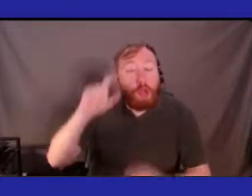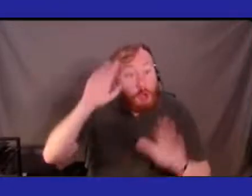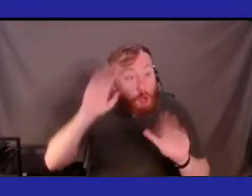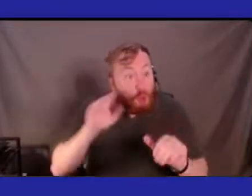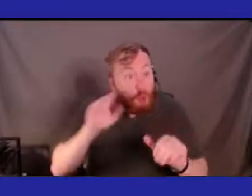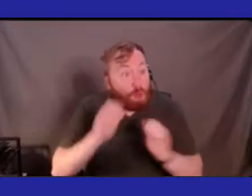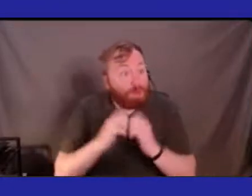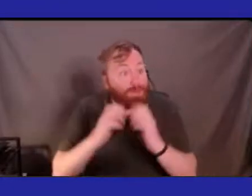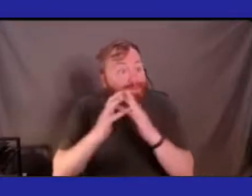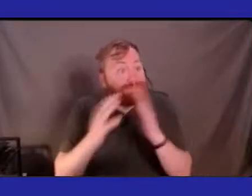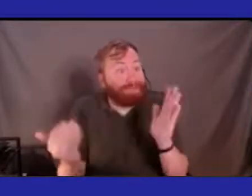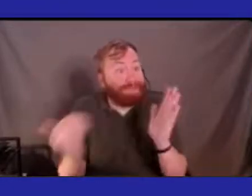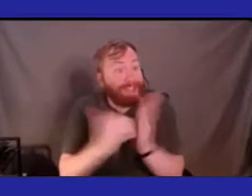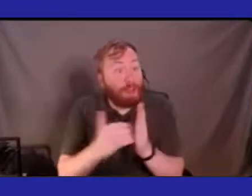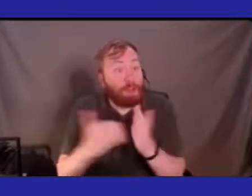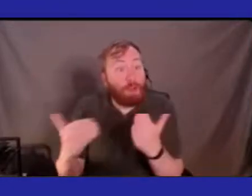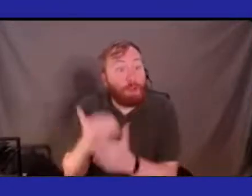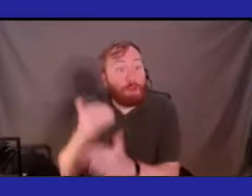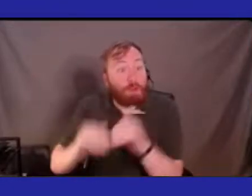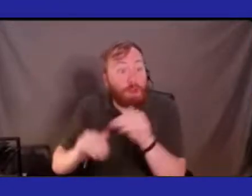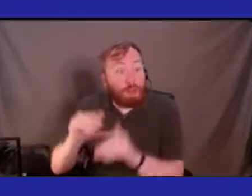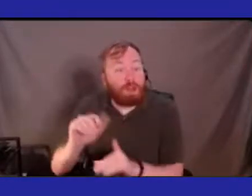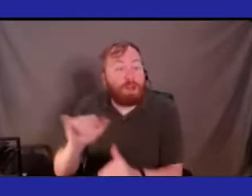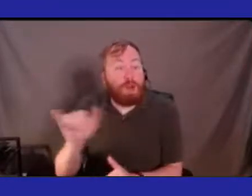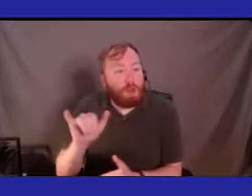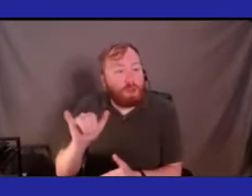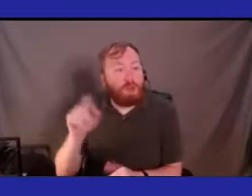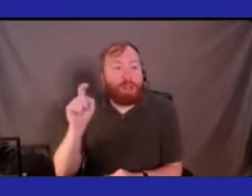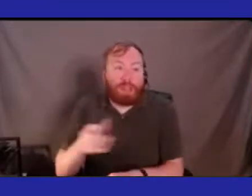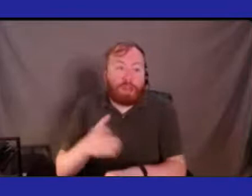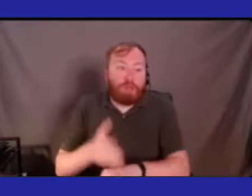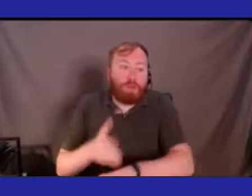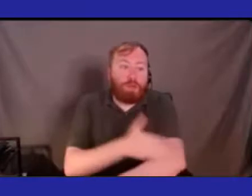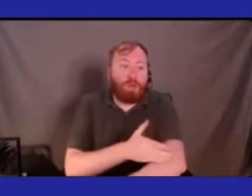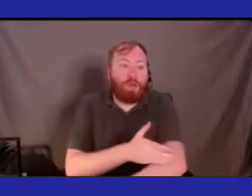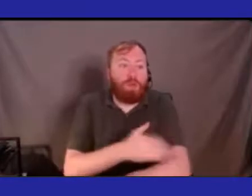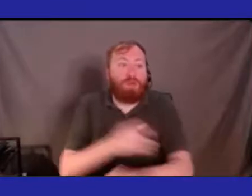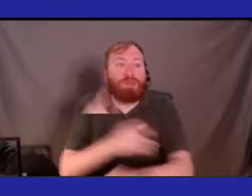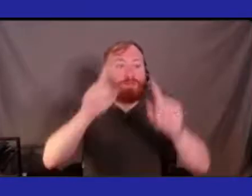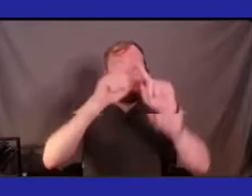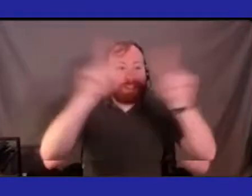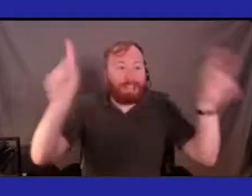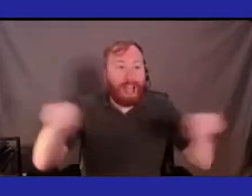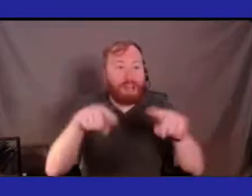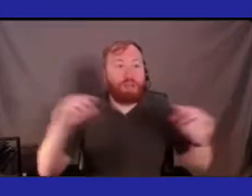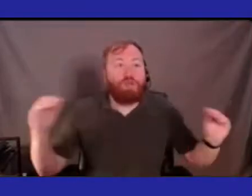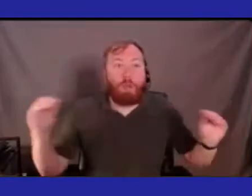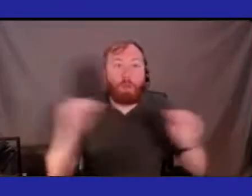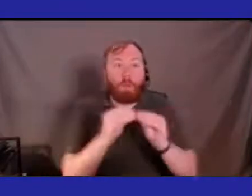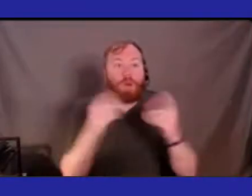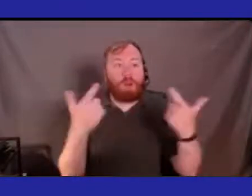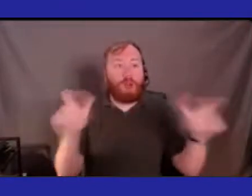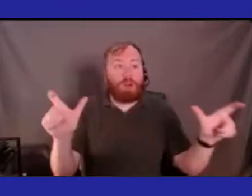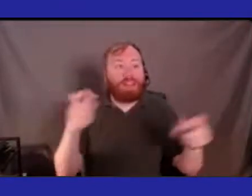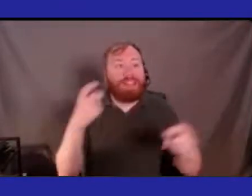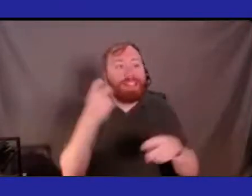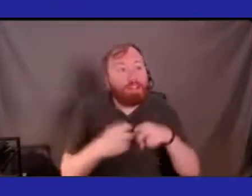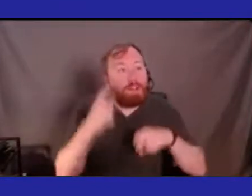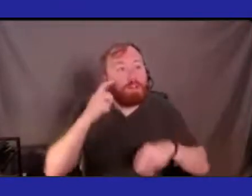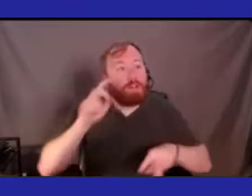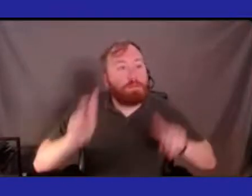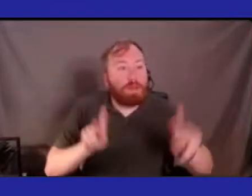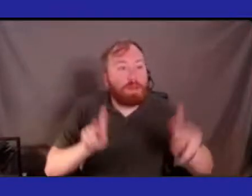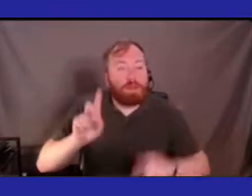the new building open. Also, you need to improve signages to be a lot larger. It is very hard with people with